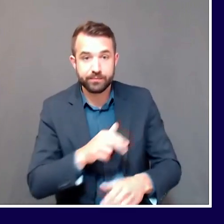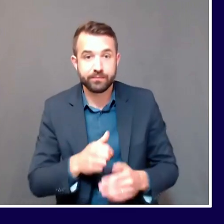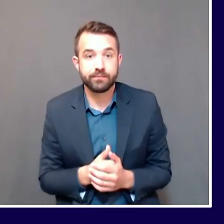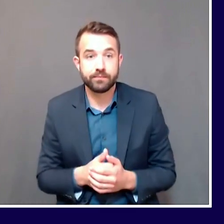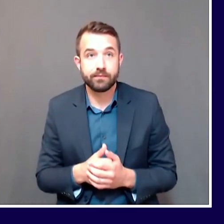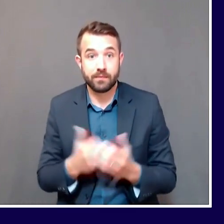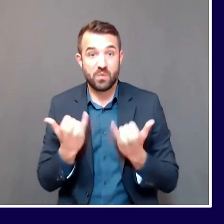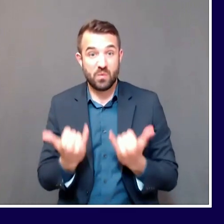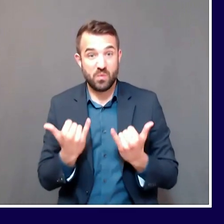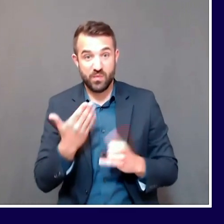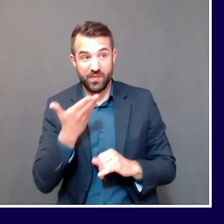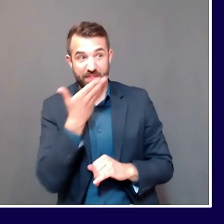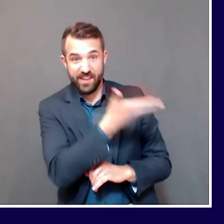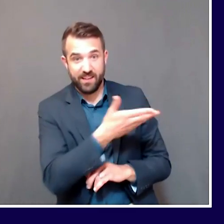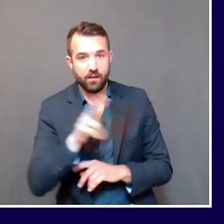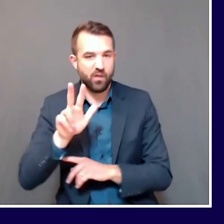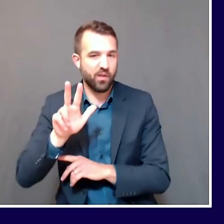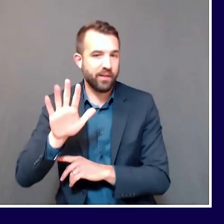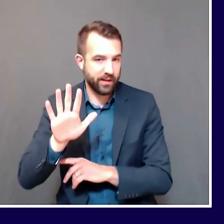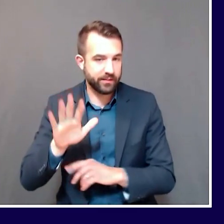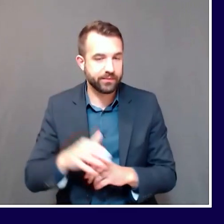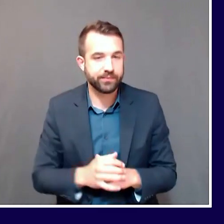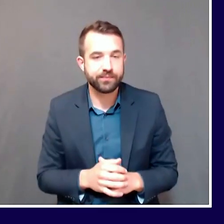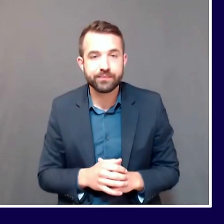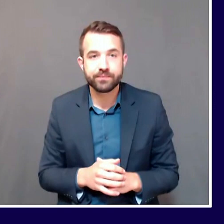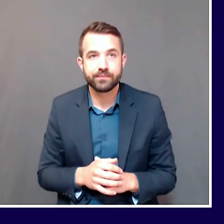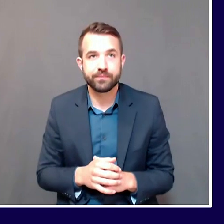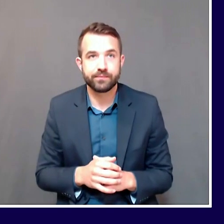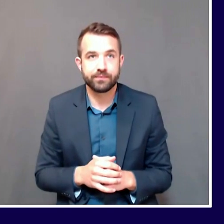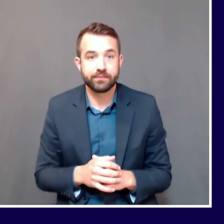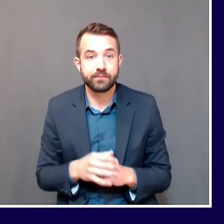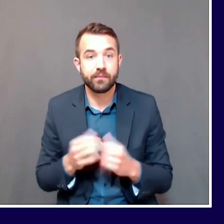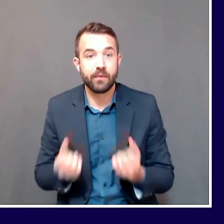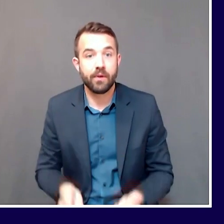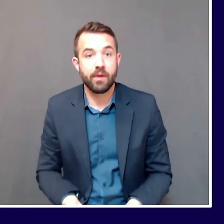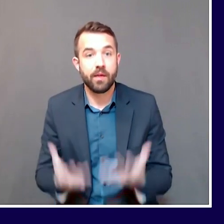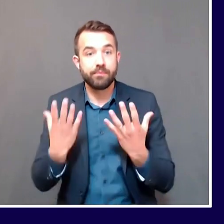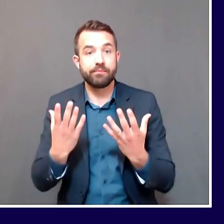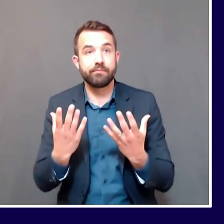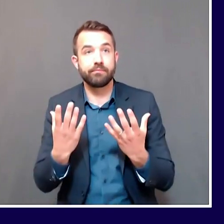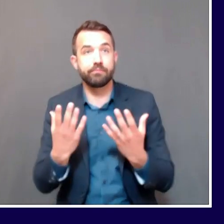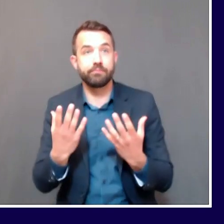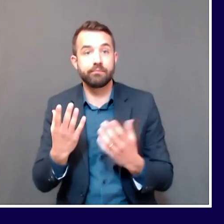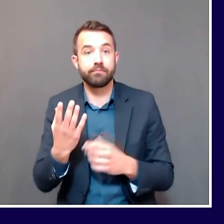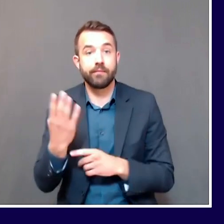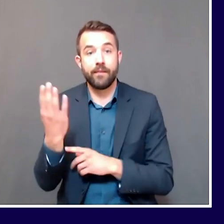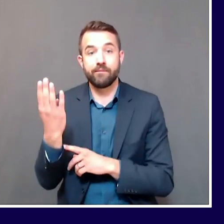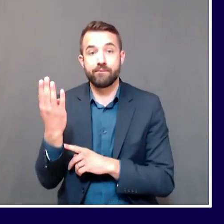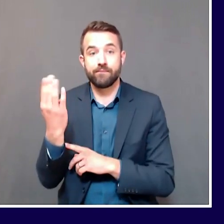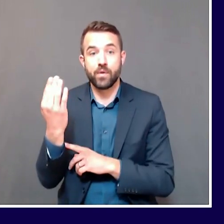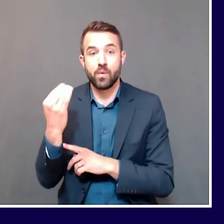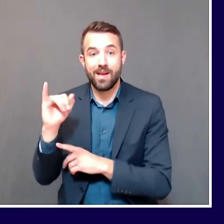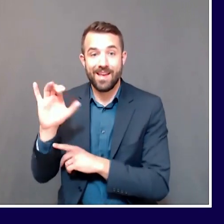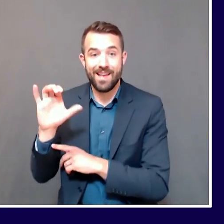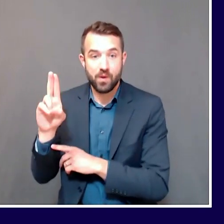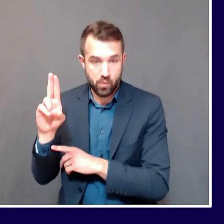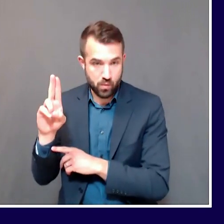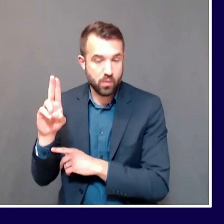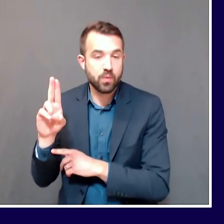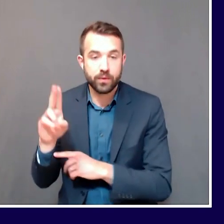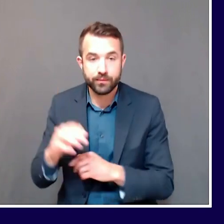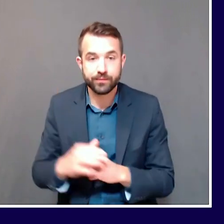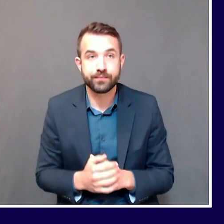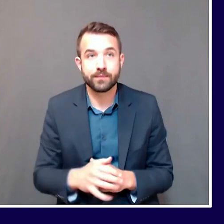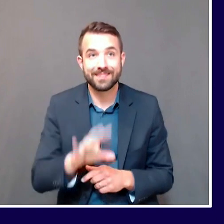are currently hospitalized. Of those 35, 14 are in the intensive care unit and 7 are